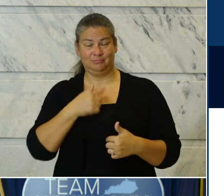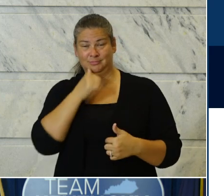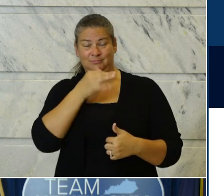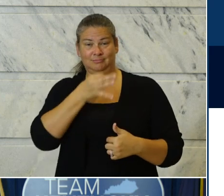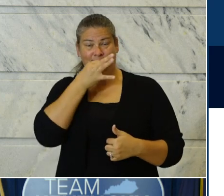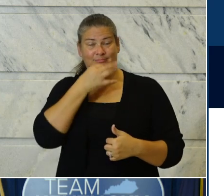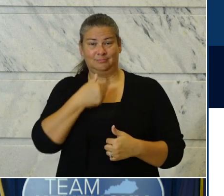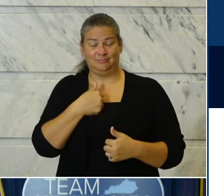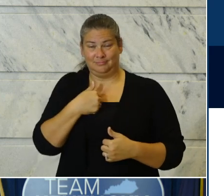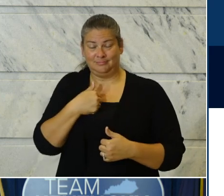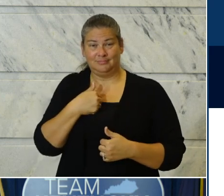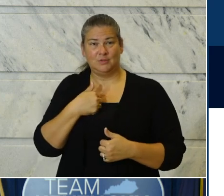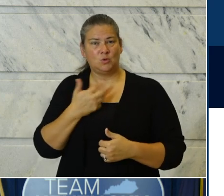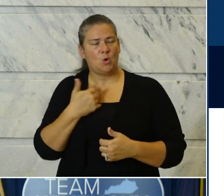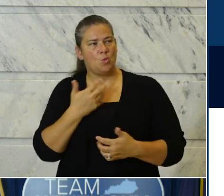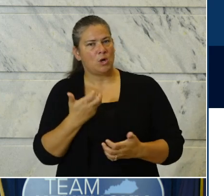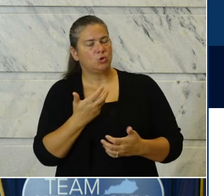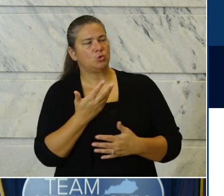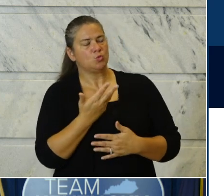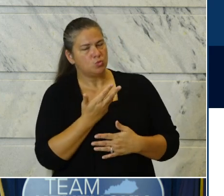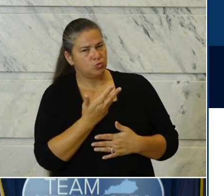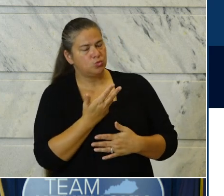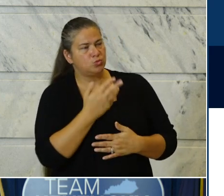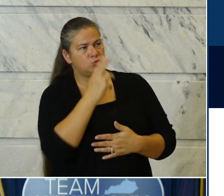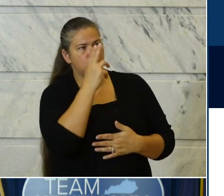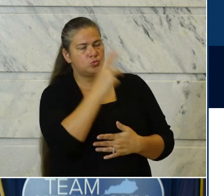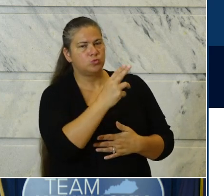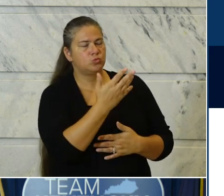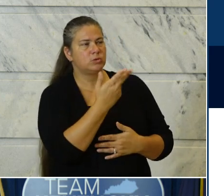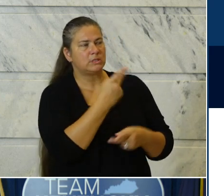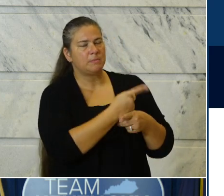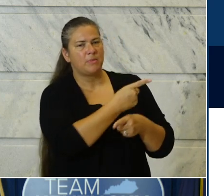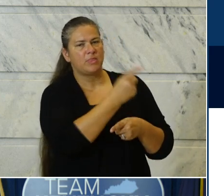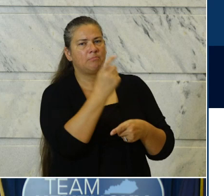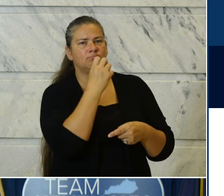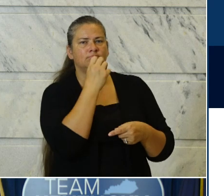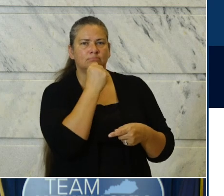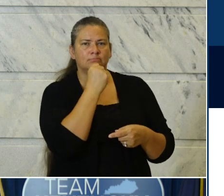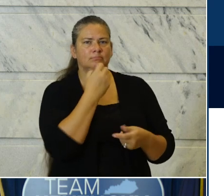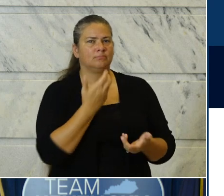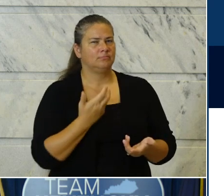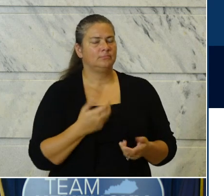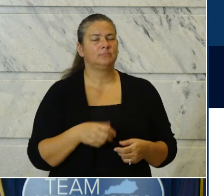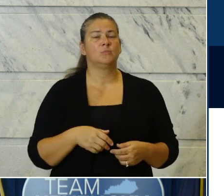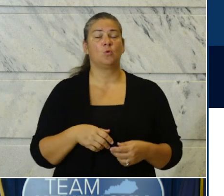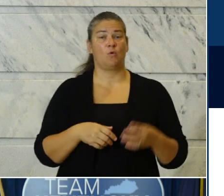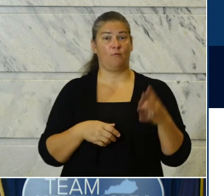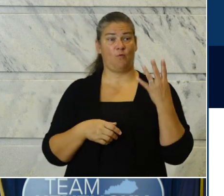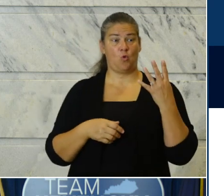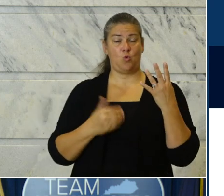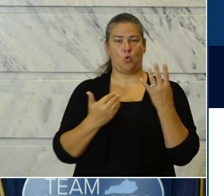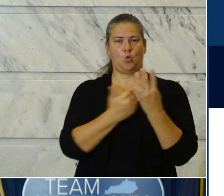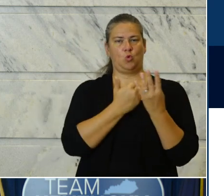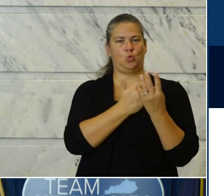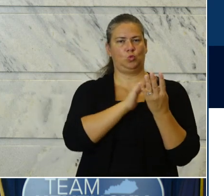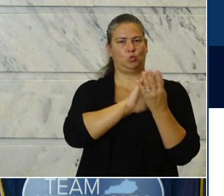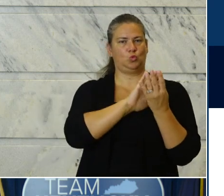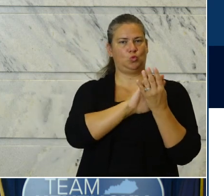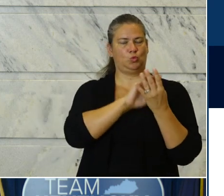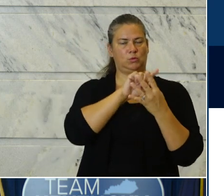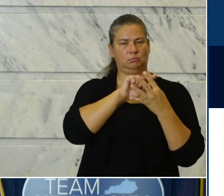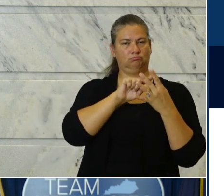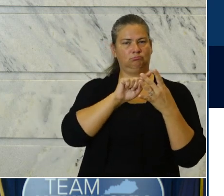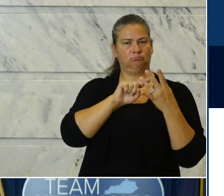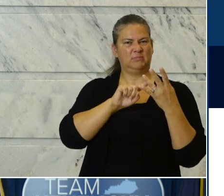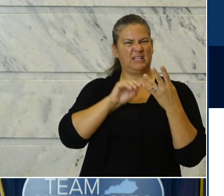Let's at least honor them enough to want to keep them safe. 4 new schools are represented in